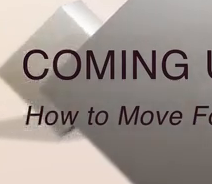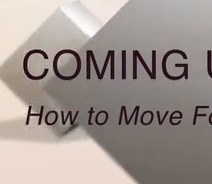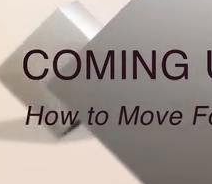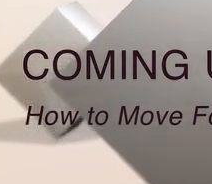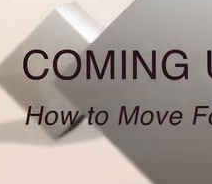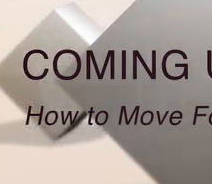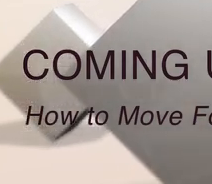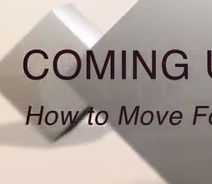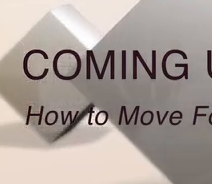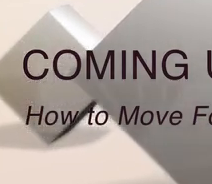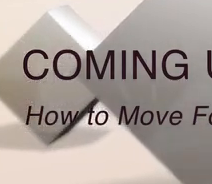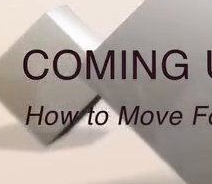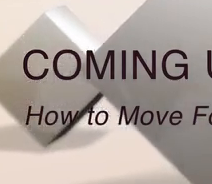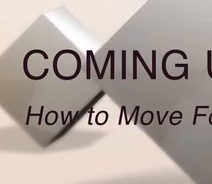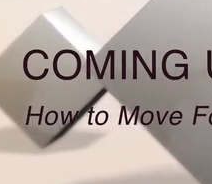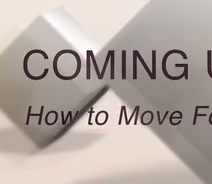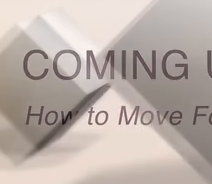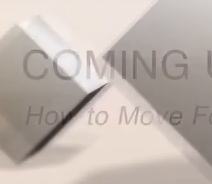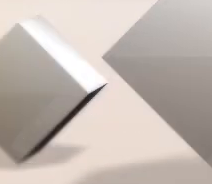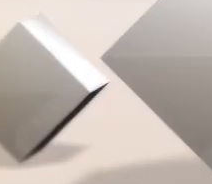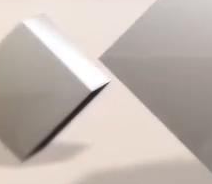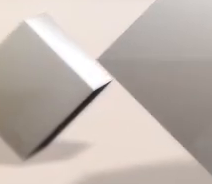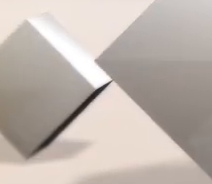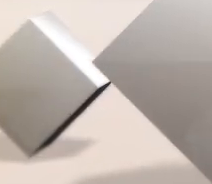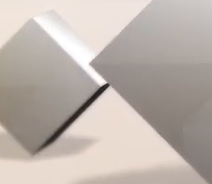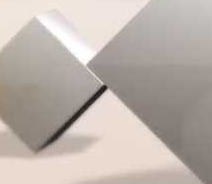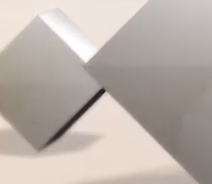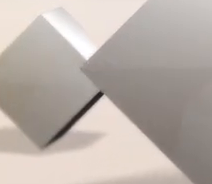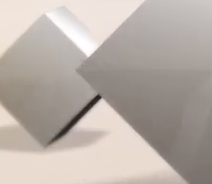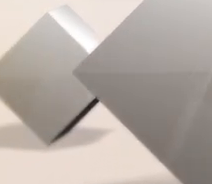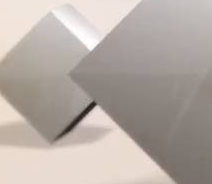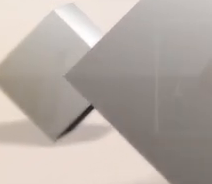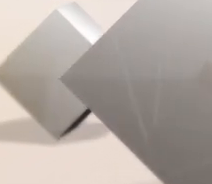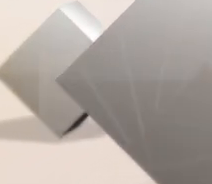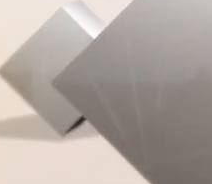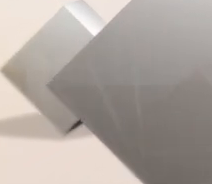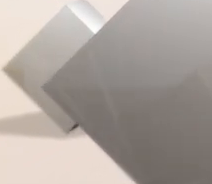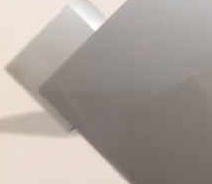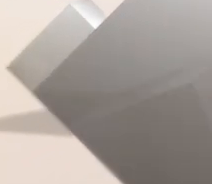handle the disappointments that we are facing.